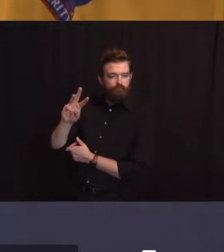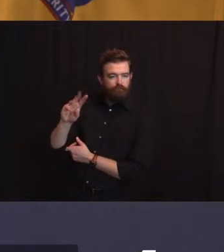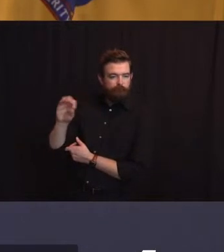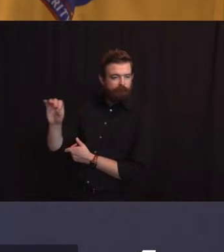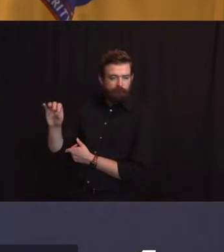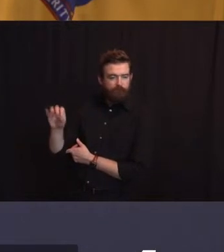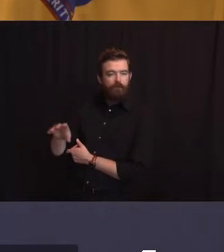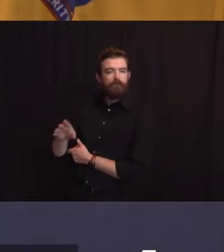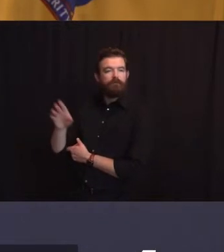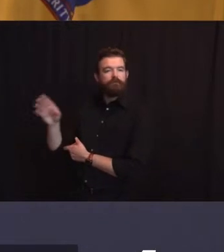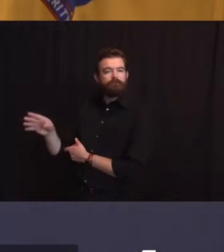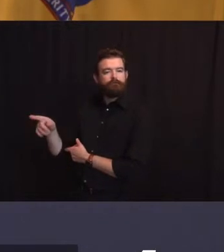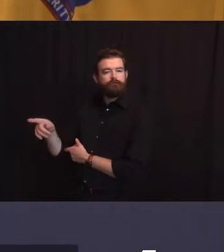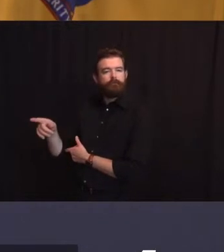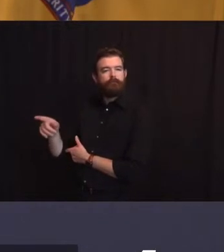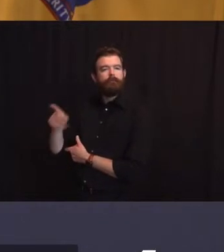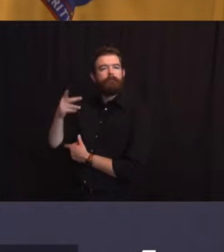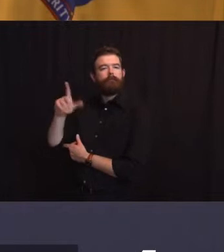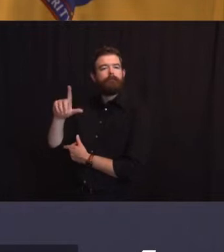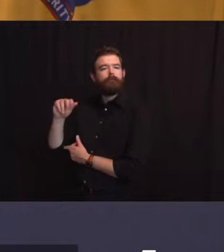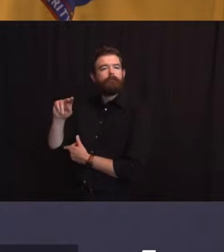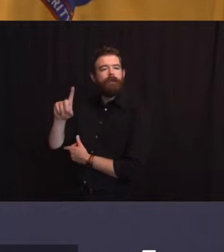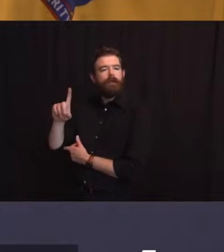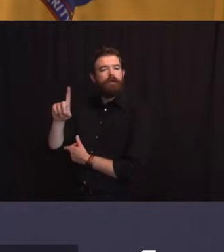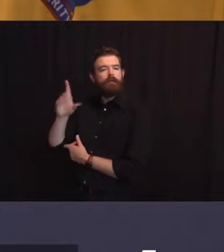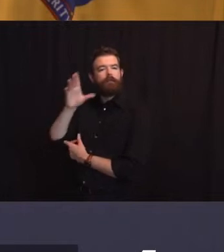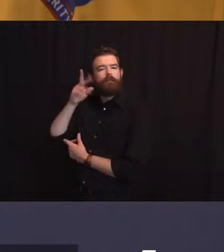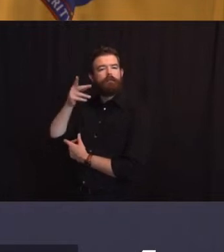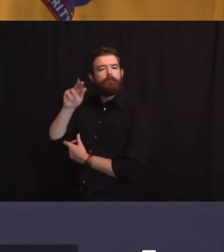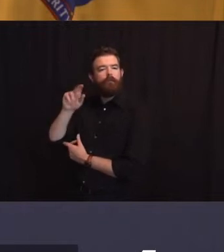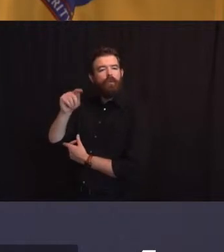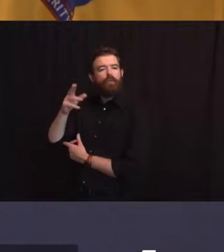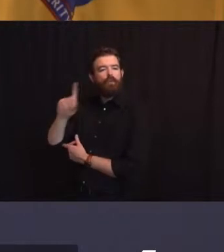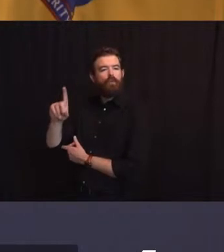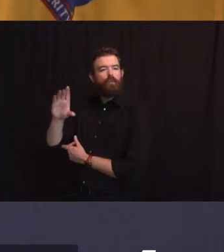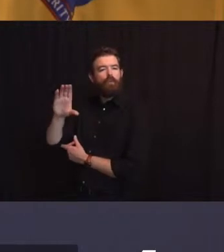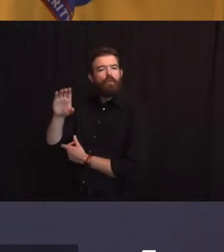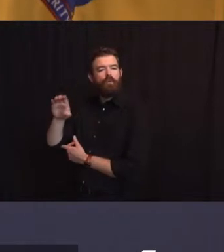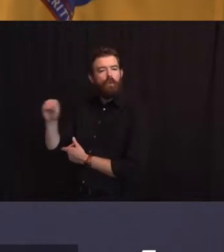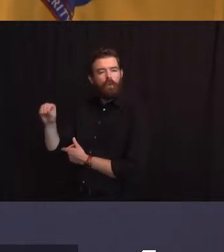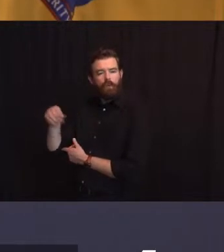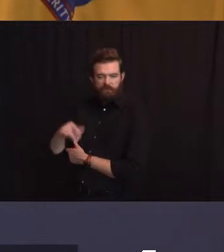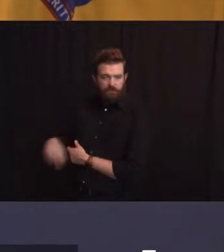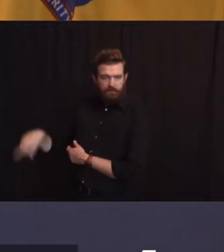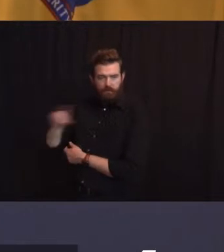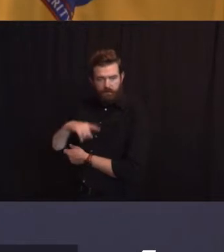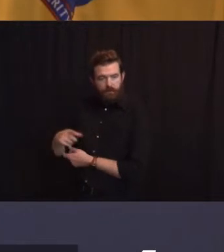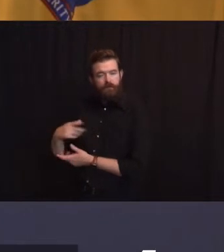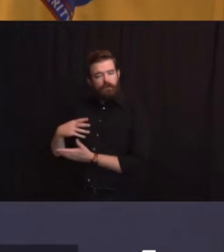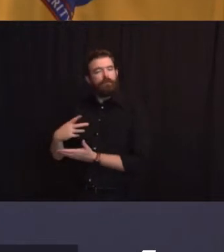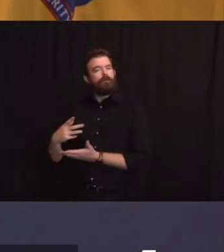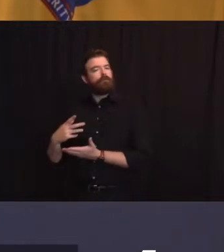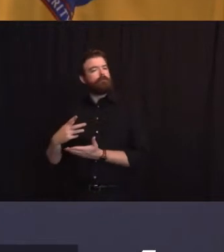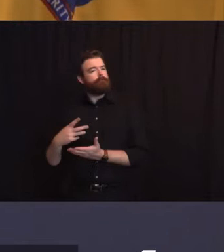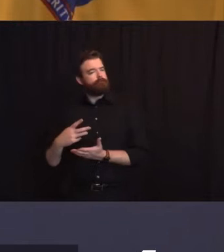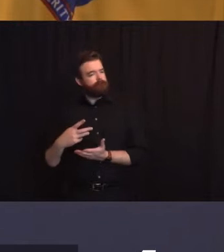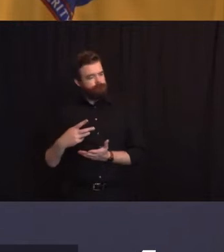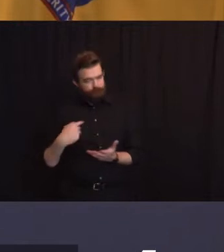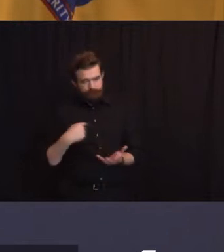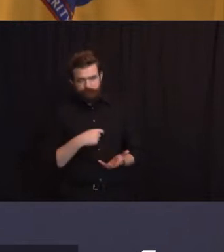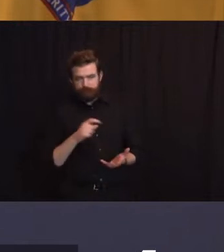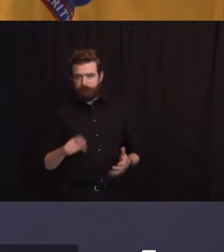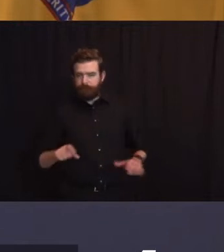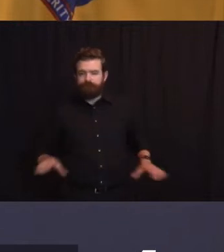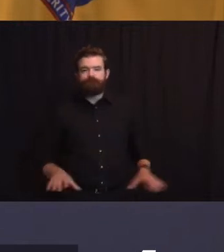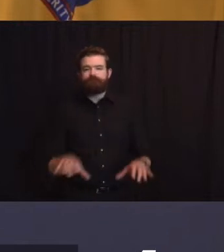me, reiterating, I think it's Thursday, reiterating the need that we need and must take action in New Jersey, because we cannot